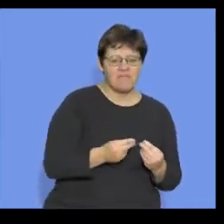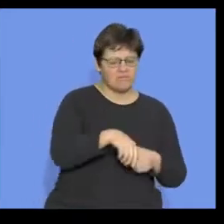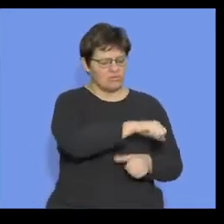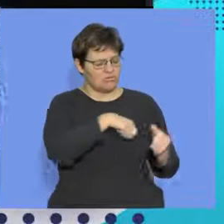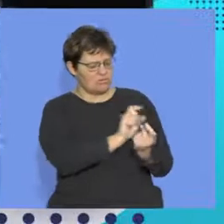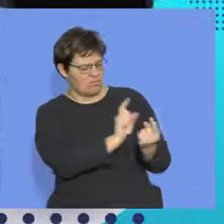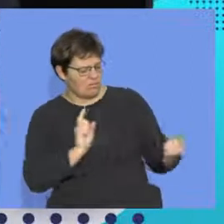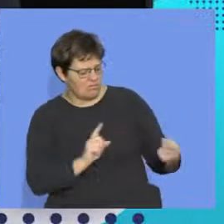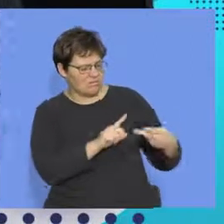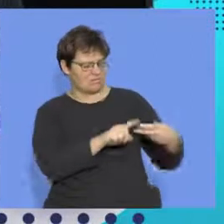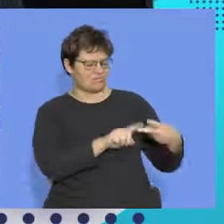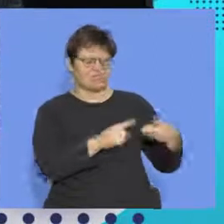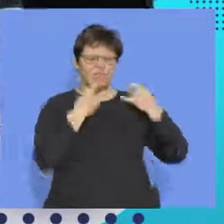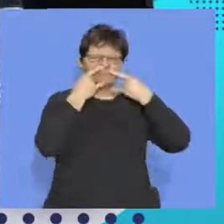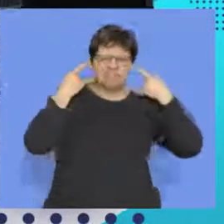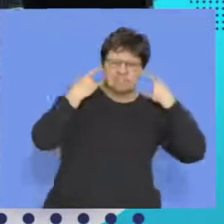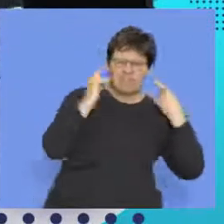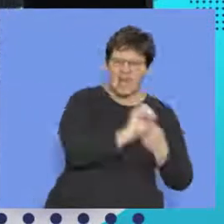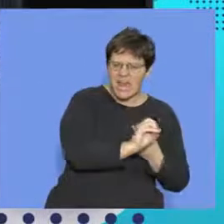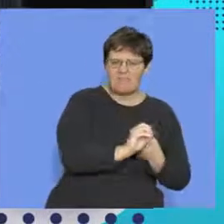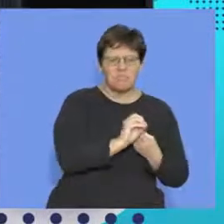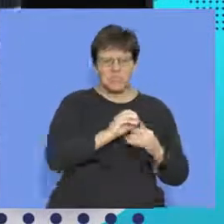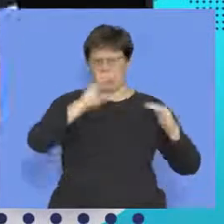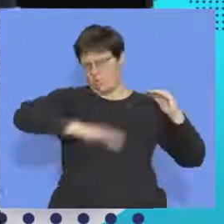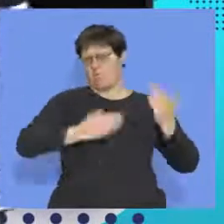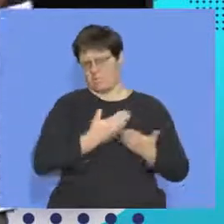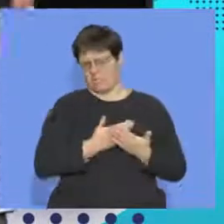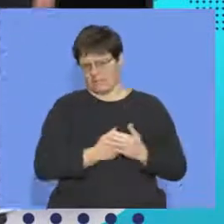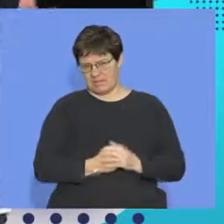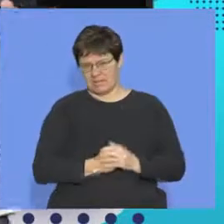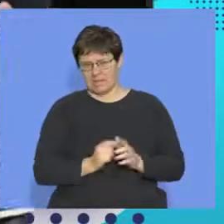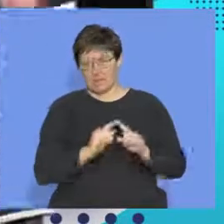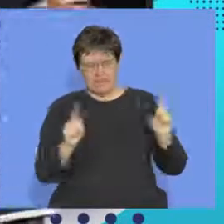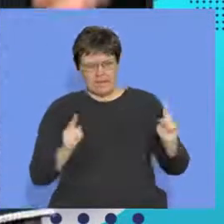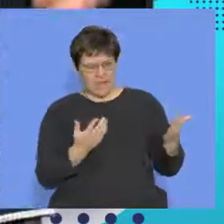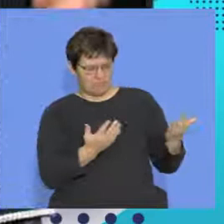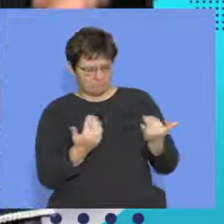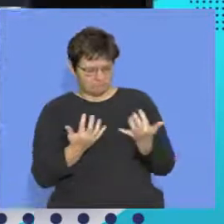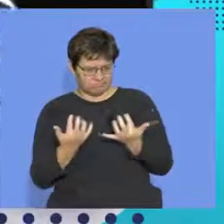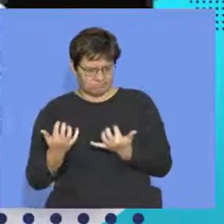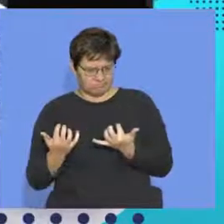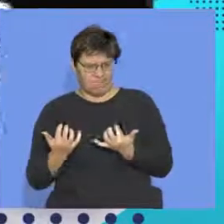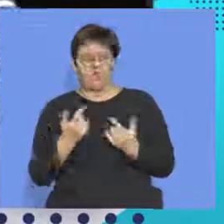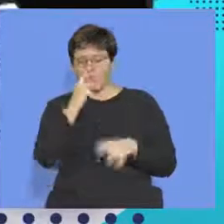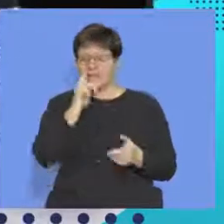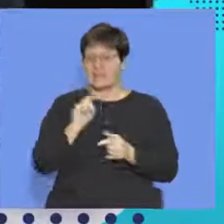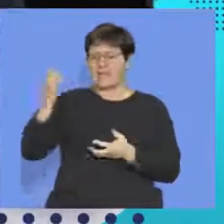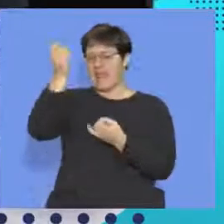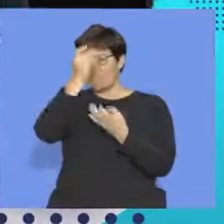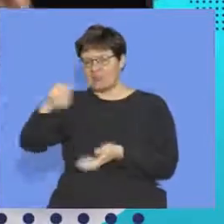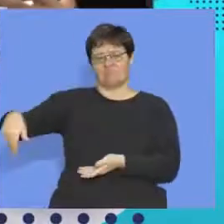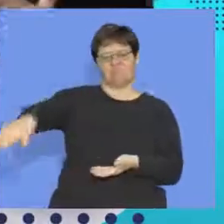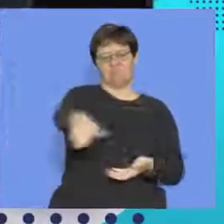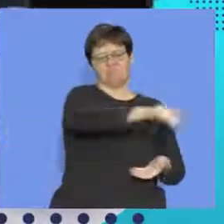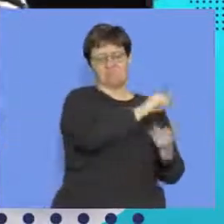using a mask, that's very low. But to actually calculate the likelihood of that, you will need to collect data